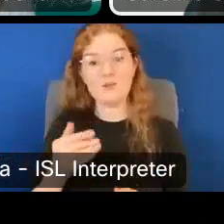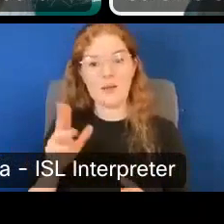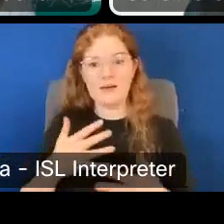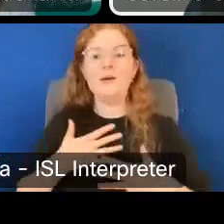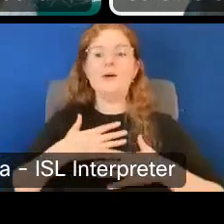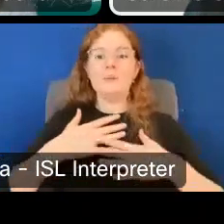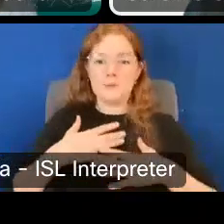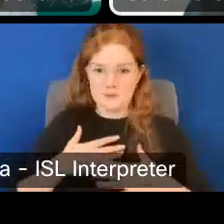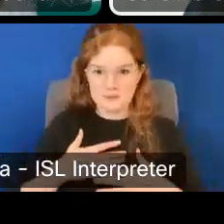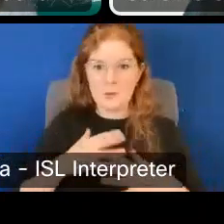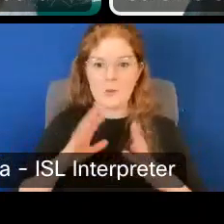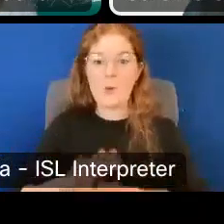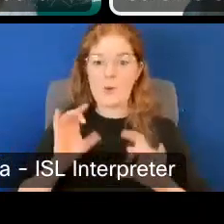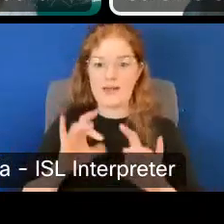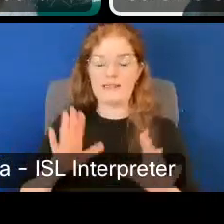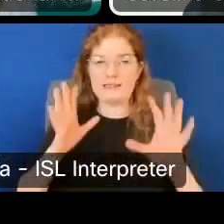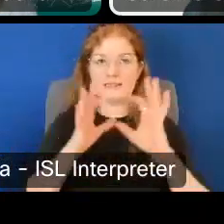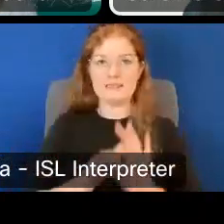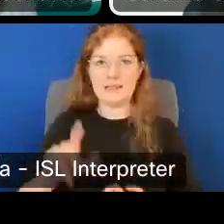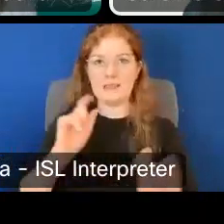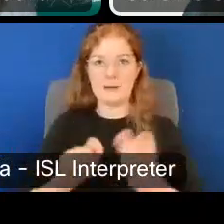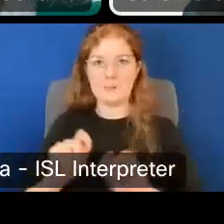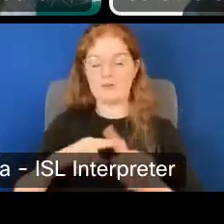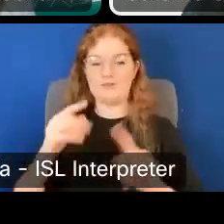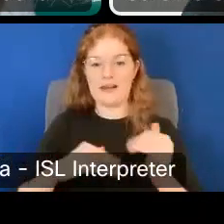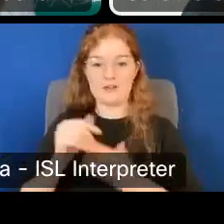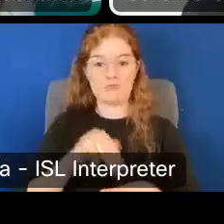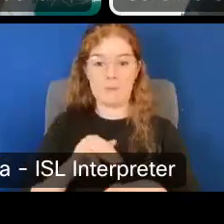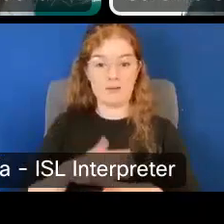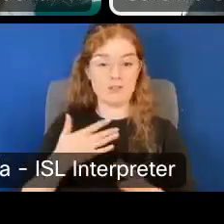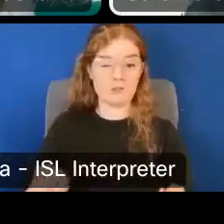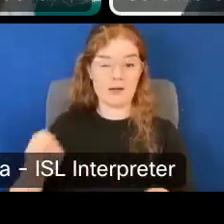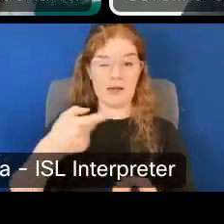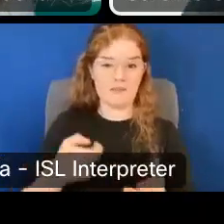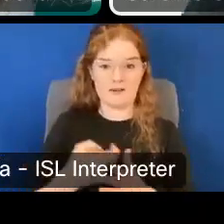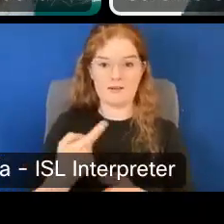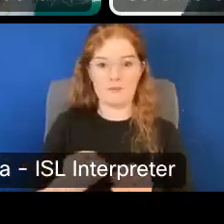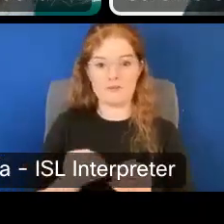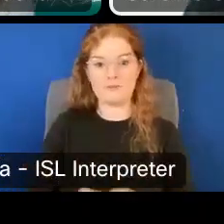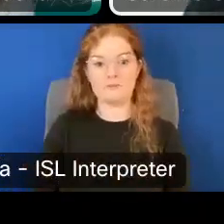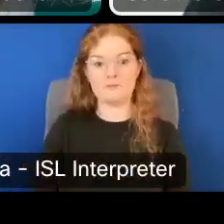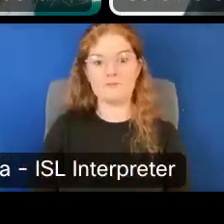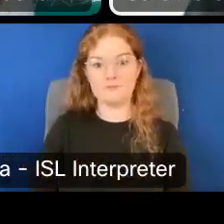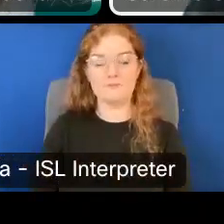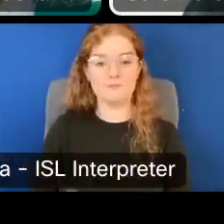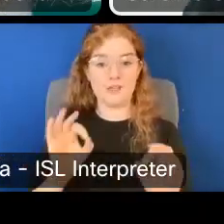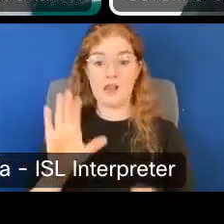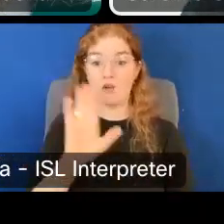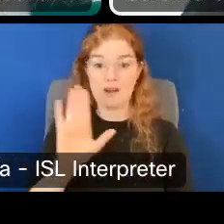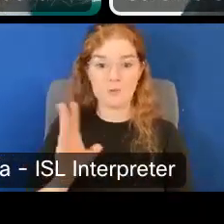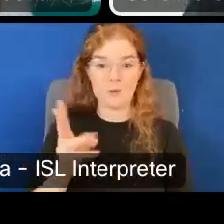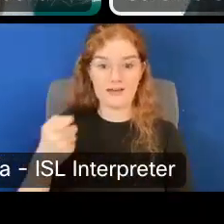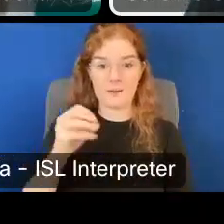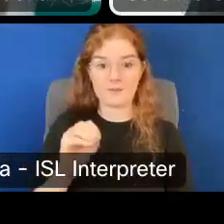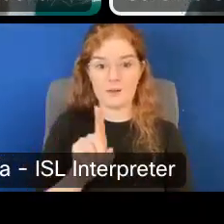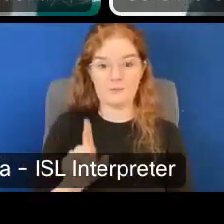breather and let yourself sit and sink in with the problems of it. So I just thought that I would add that. Brilliant. Lorraine, you wanted to come in as